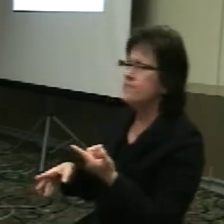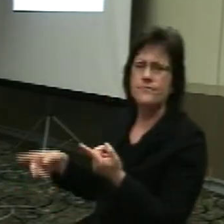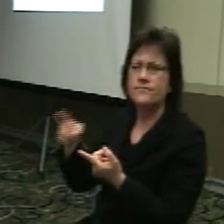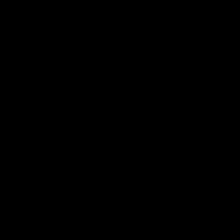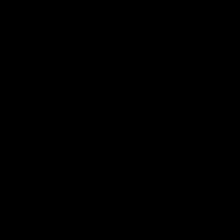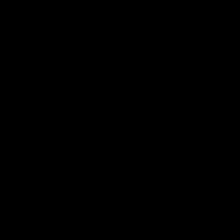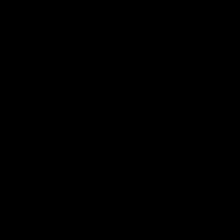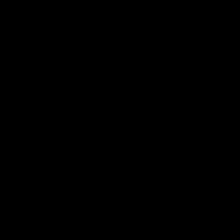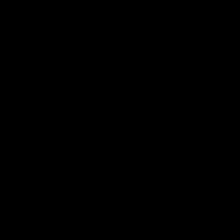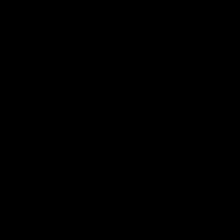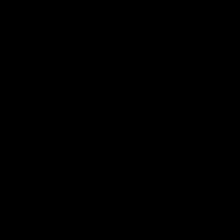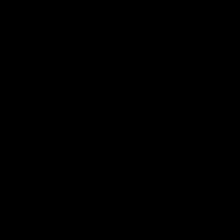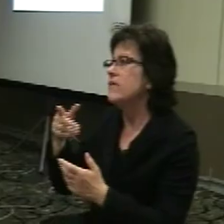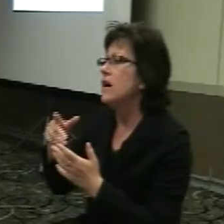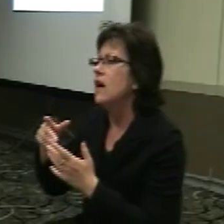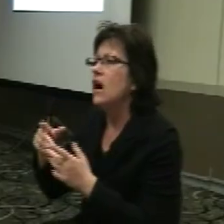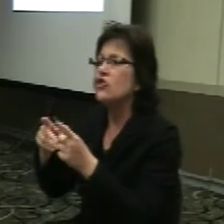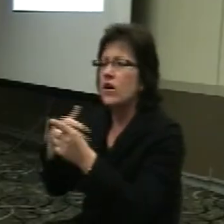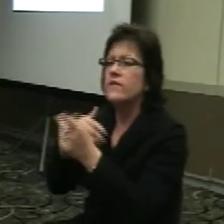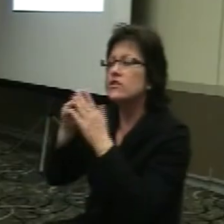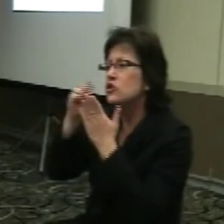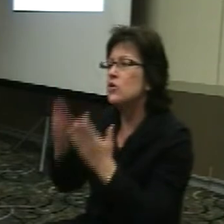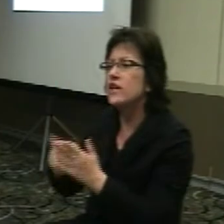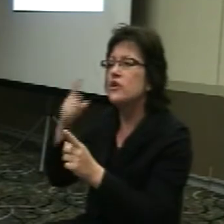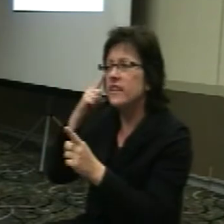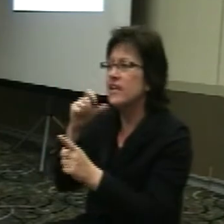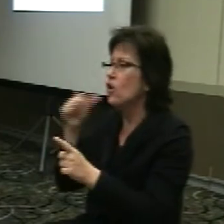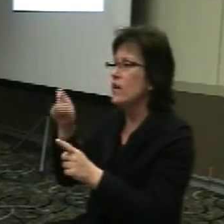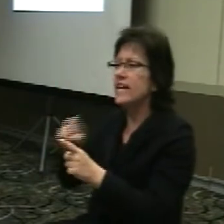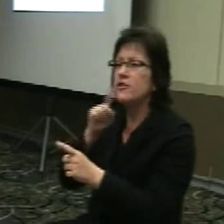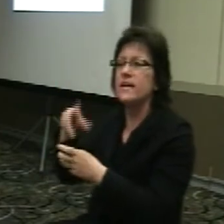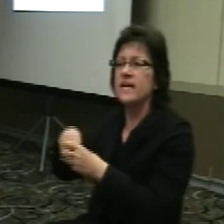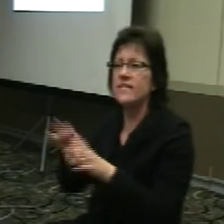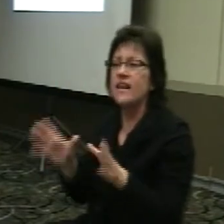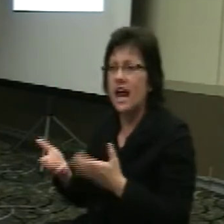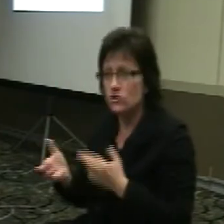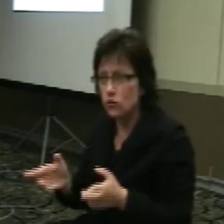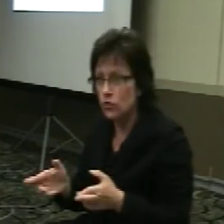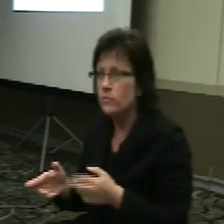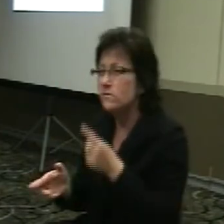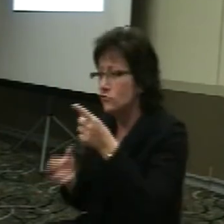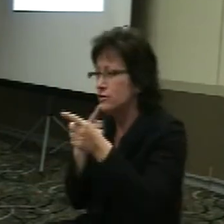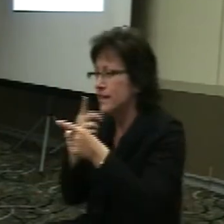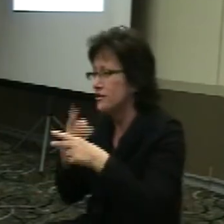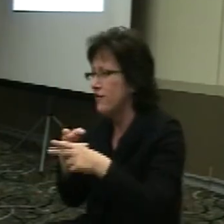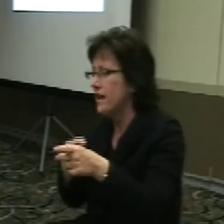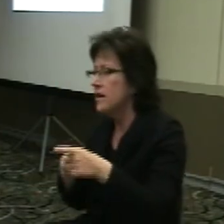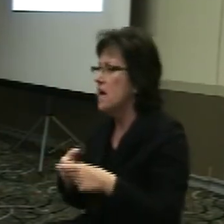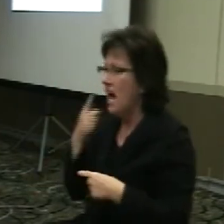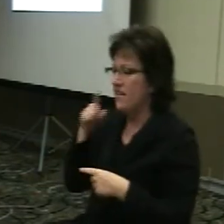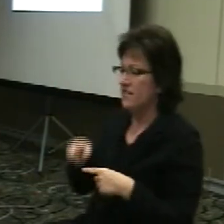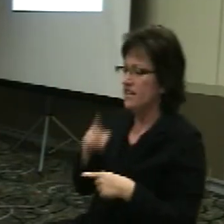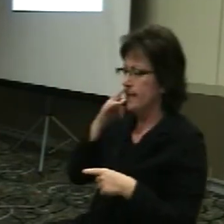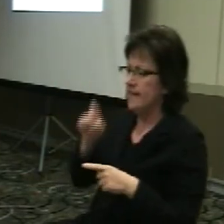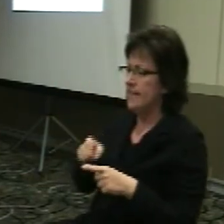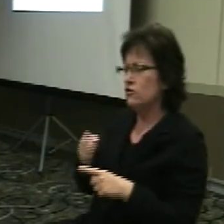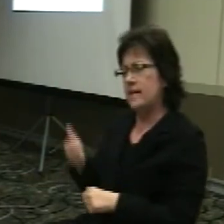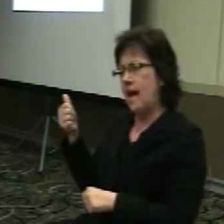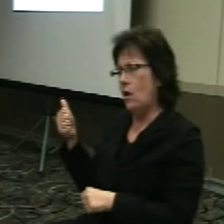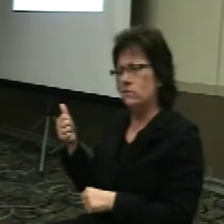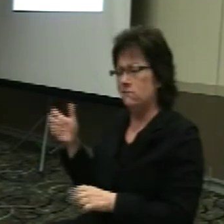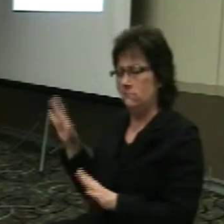about a student you didn't think, you had a student you don't think needs to be in your classroom. And you're saying, I think this kid needs to be out. I bring in my behavior